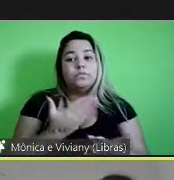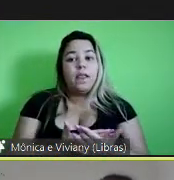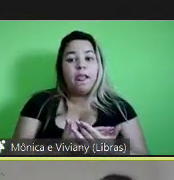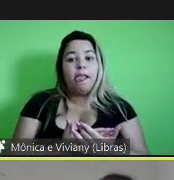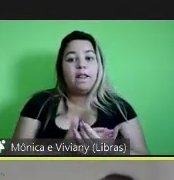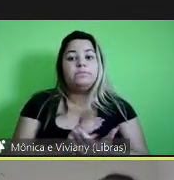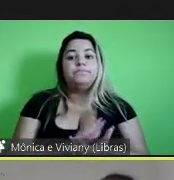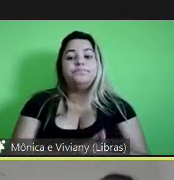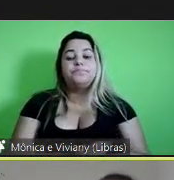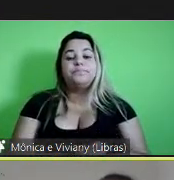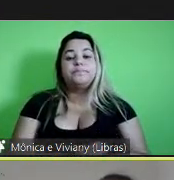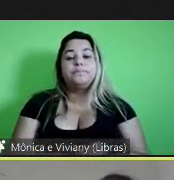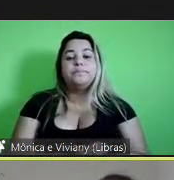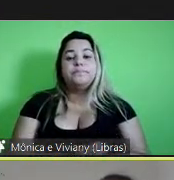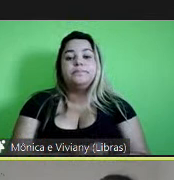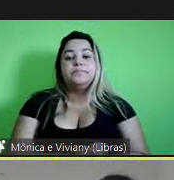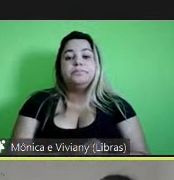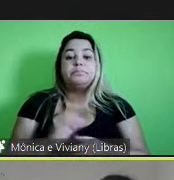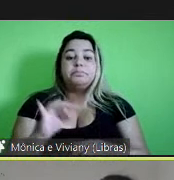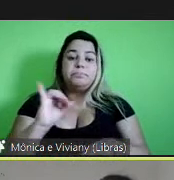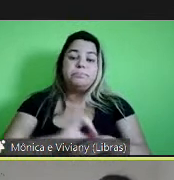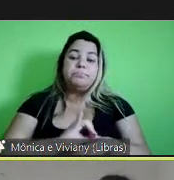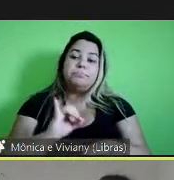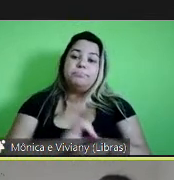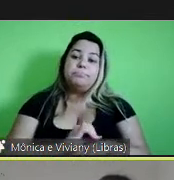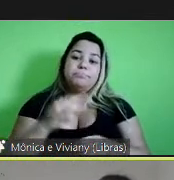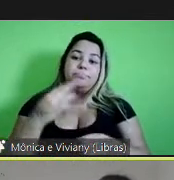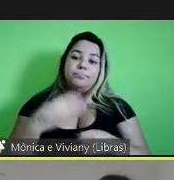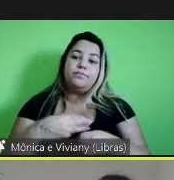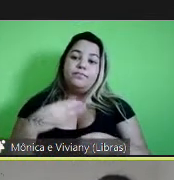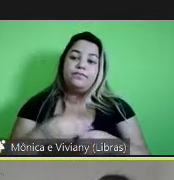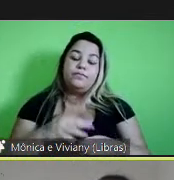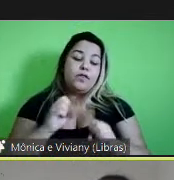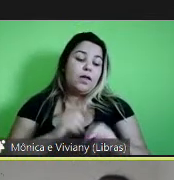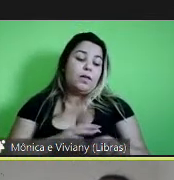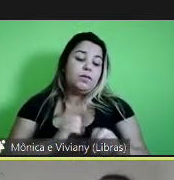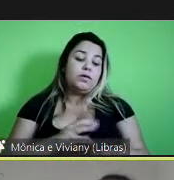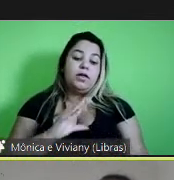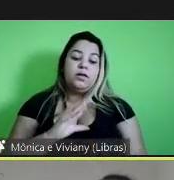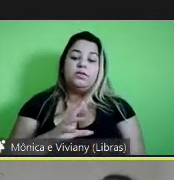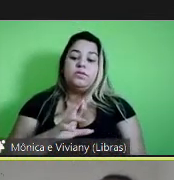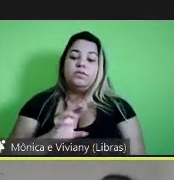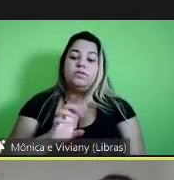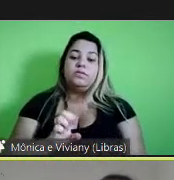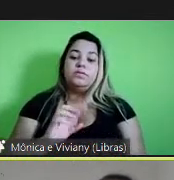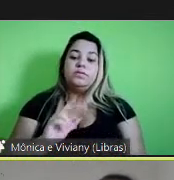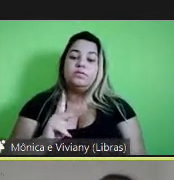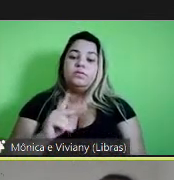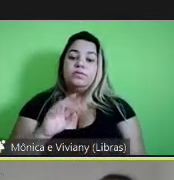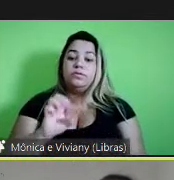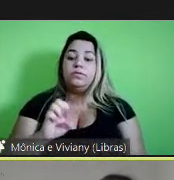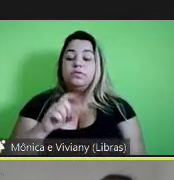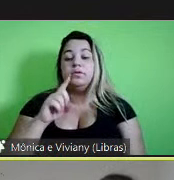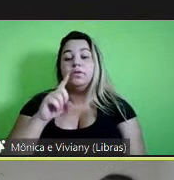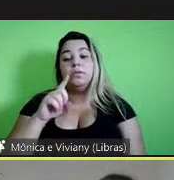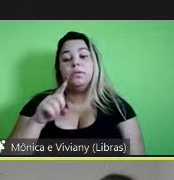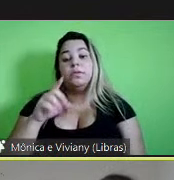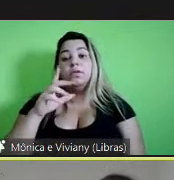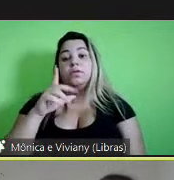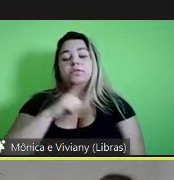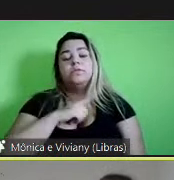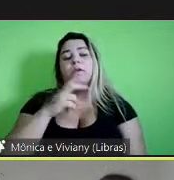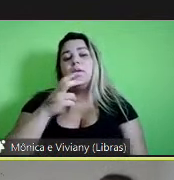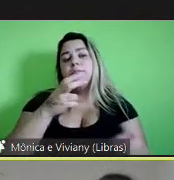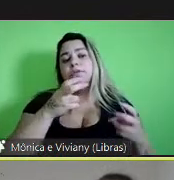are developed within the municipal centers of children education, and then which will be in kindergarten. So